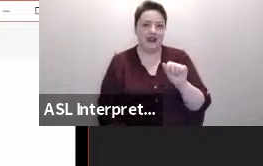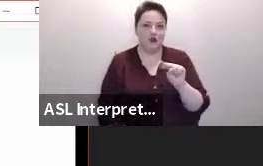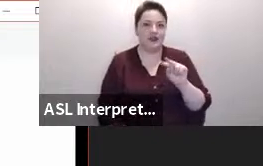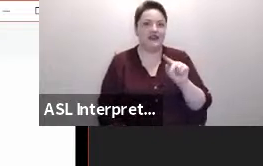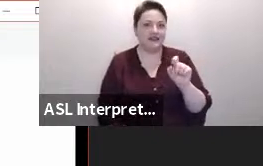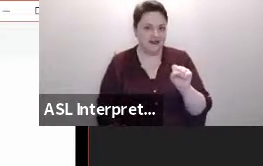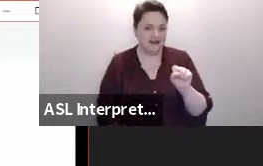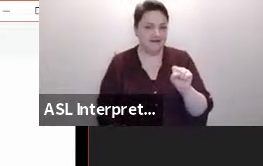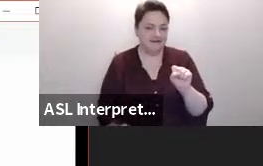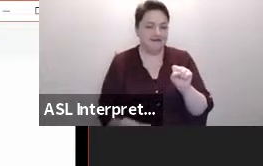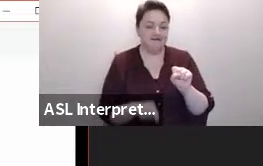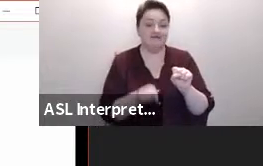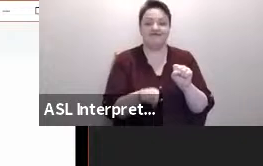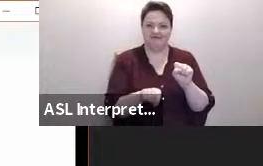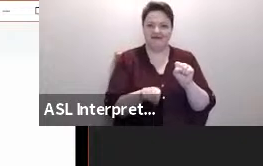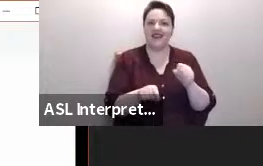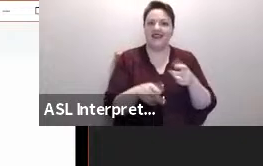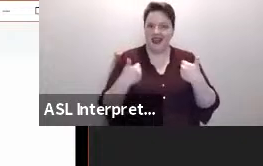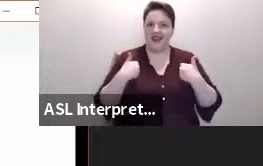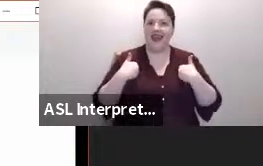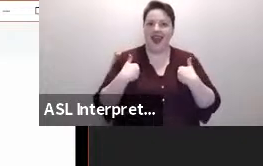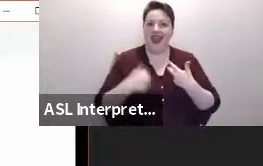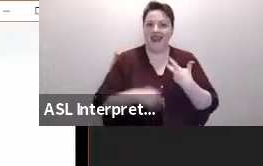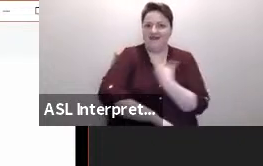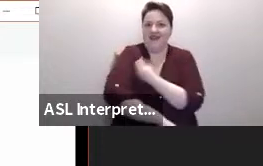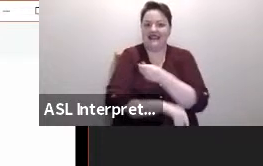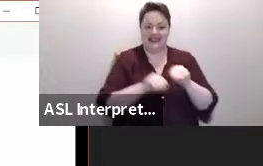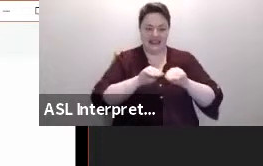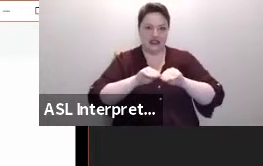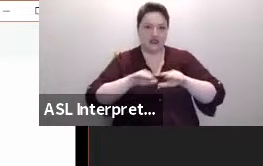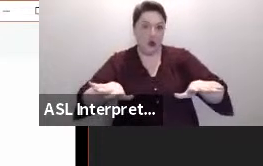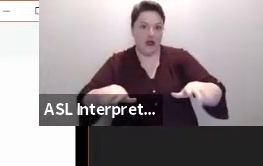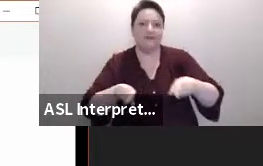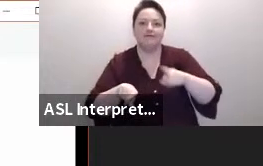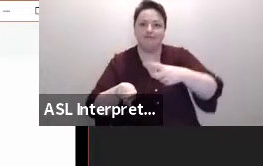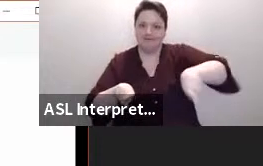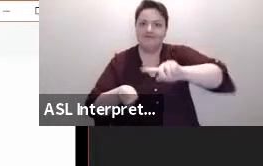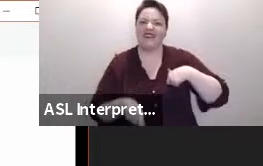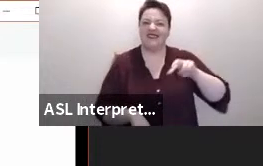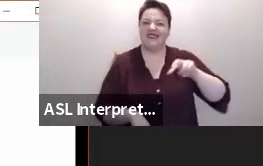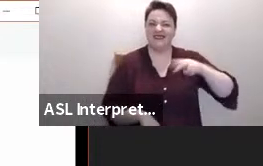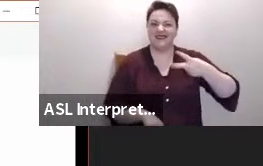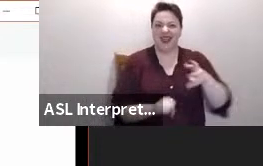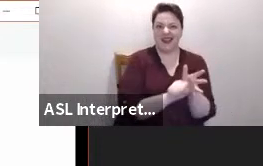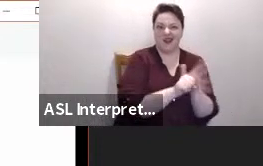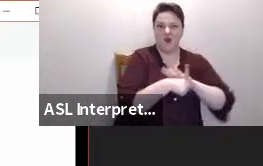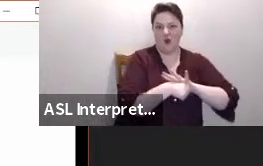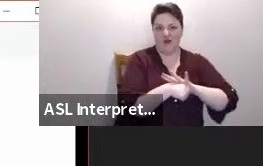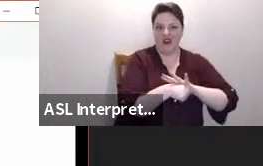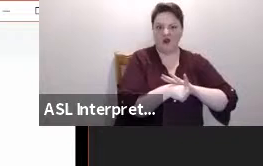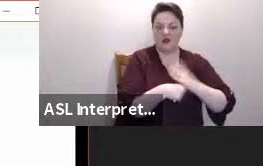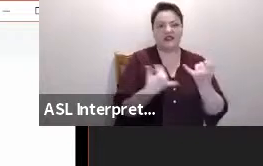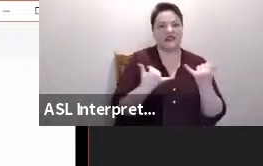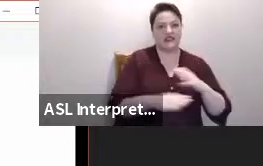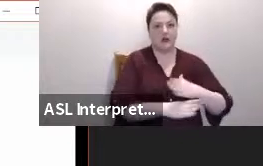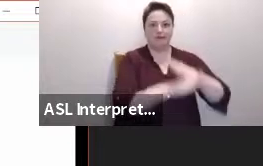had the vaccine deployed. So we know that it has some effectiveness there too. So. Thank